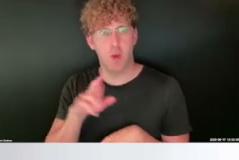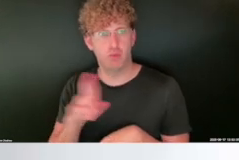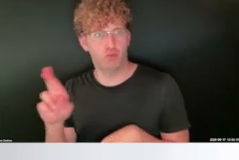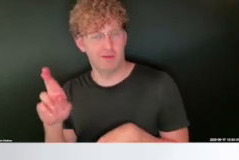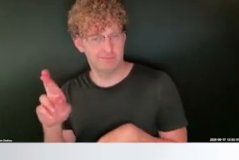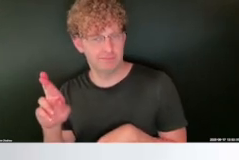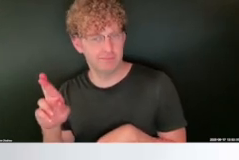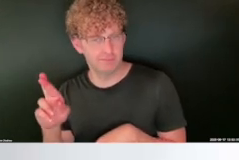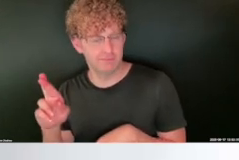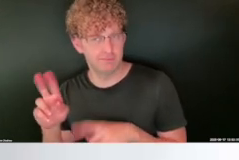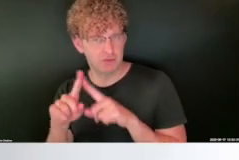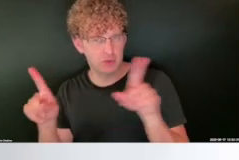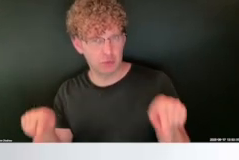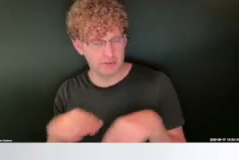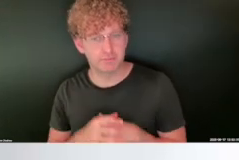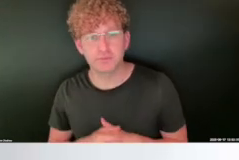screen.